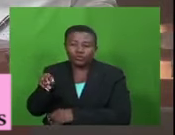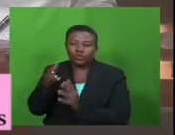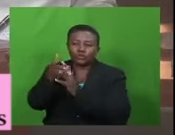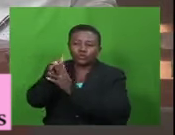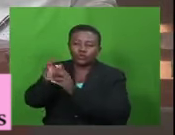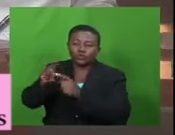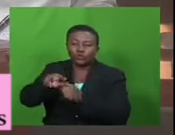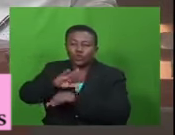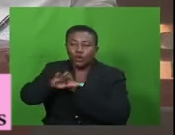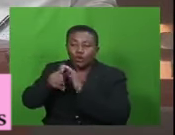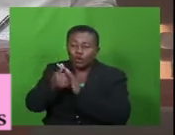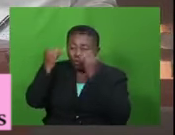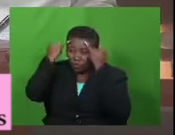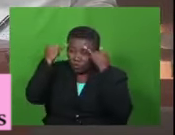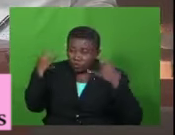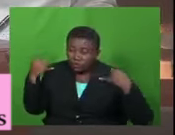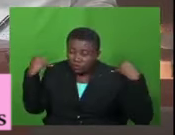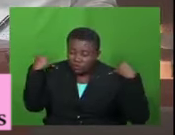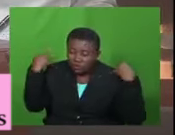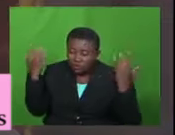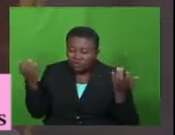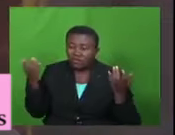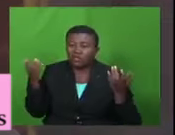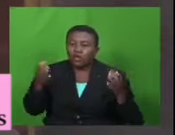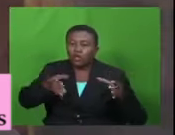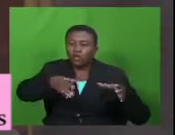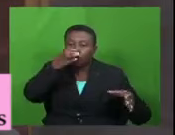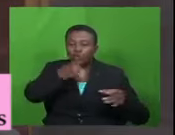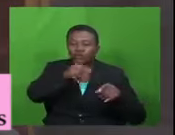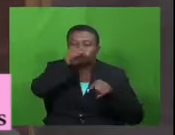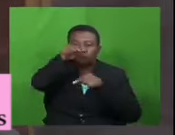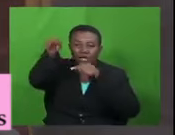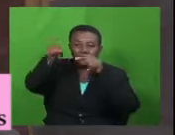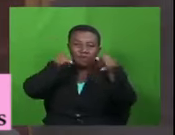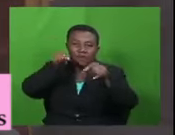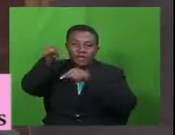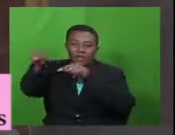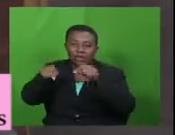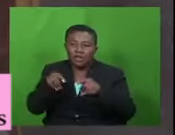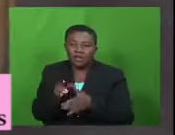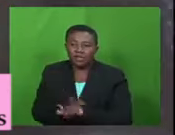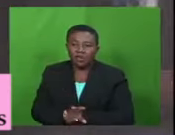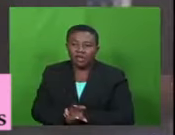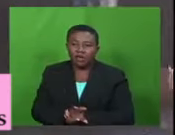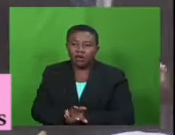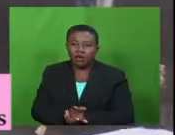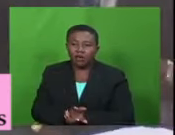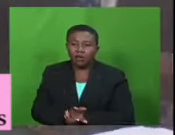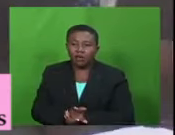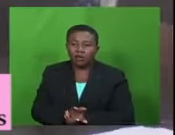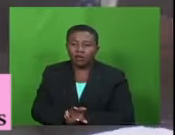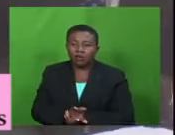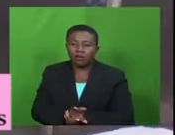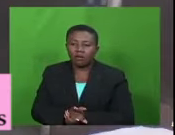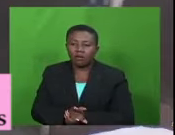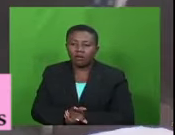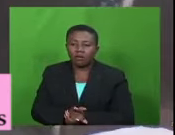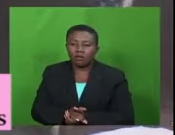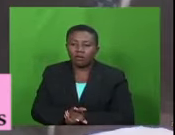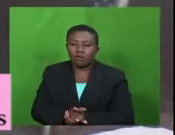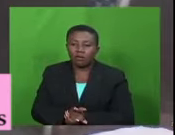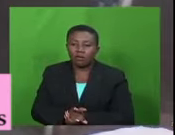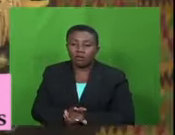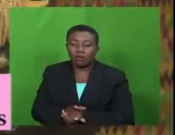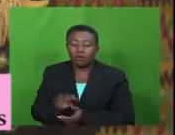the Supreme Court, Court of Appeal, Higher Court, and lower courts. Mr. Speaker, it is a